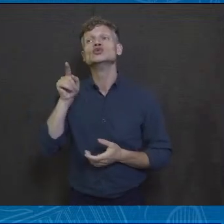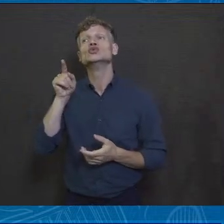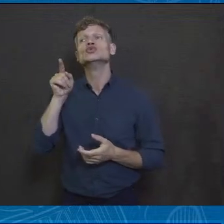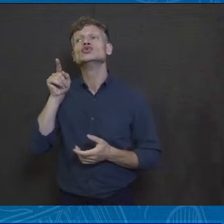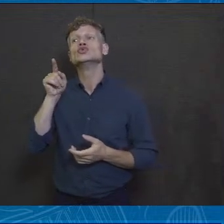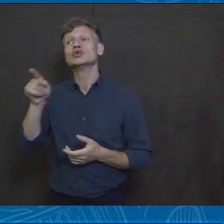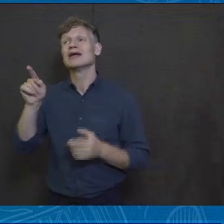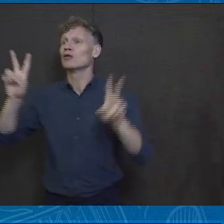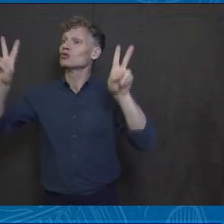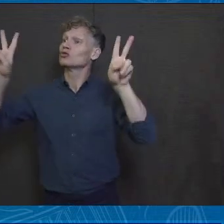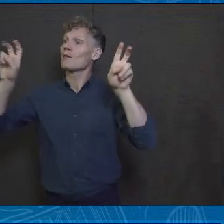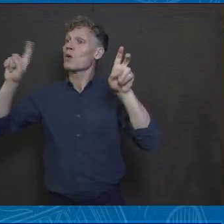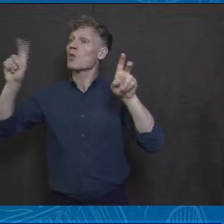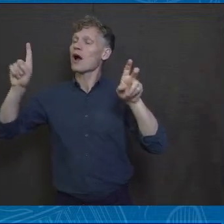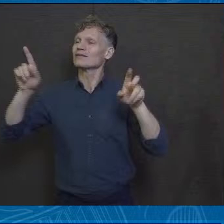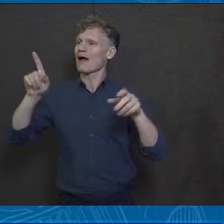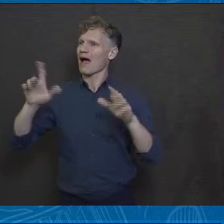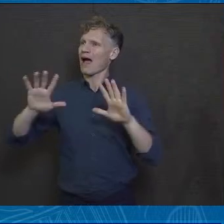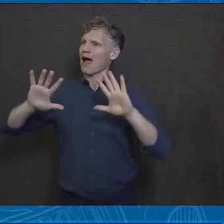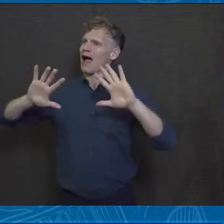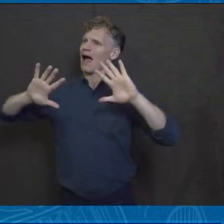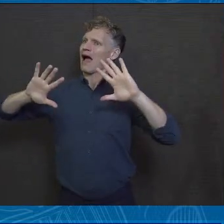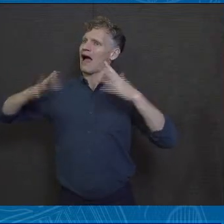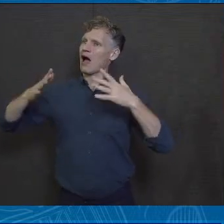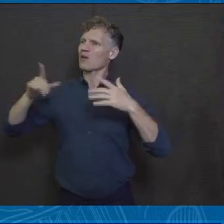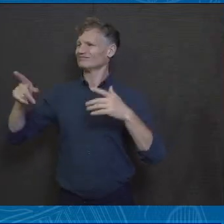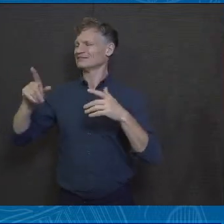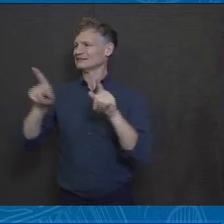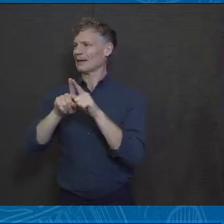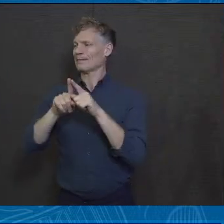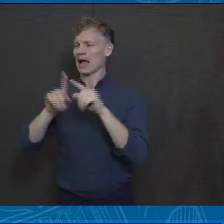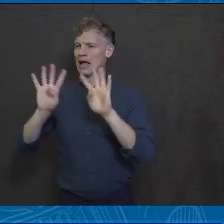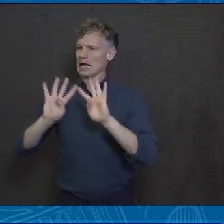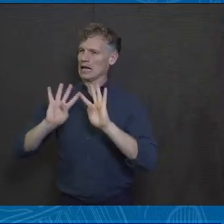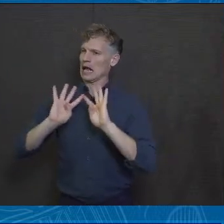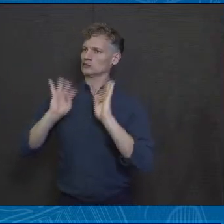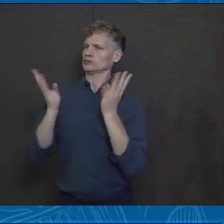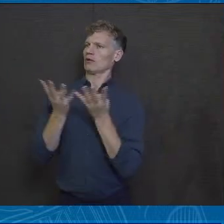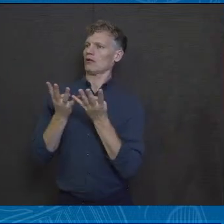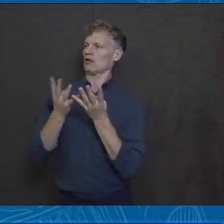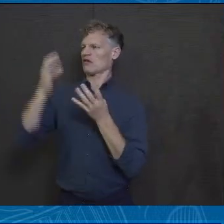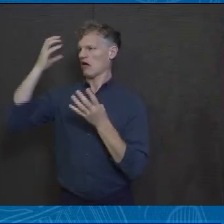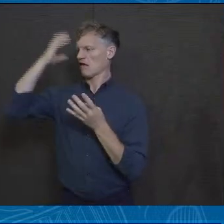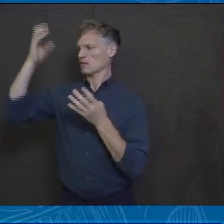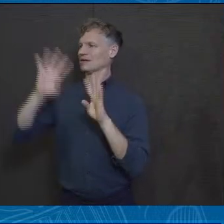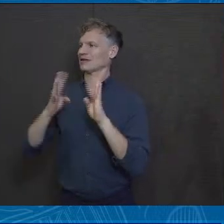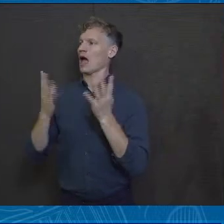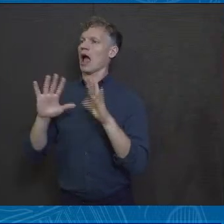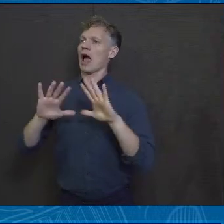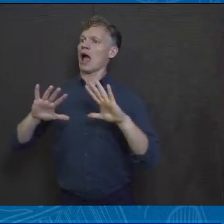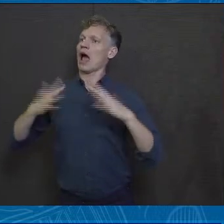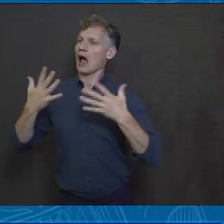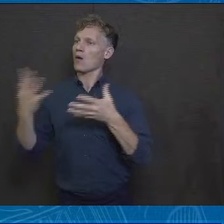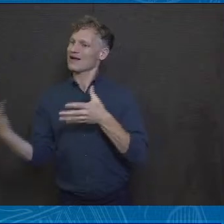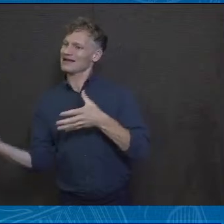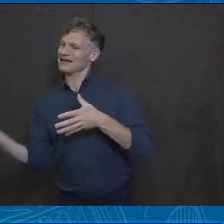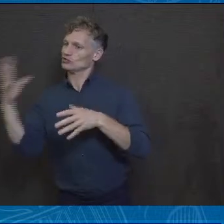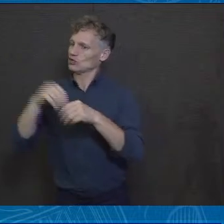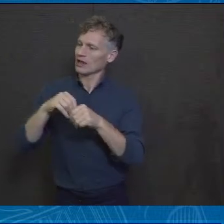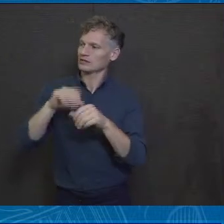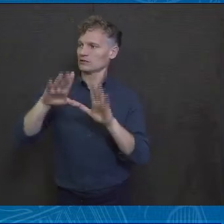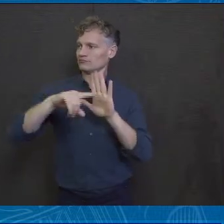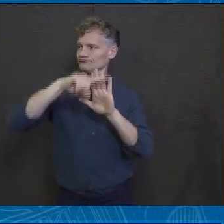local knowledge and experiences into risk management practices, and she will highlight some